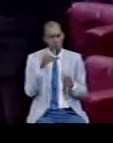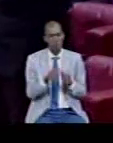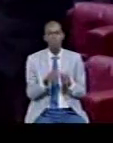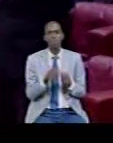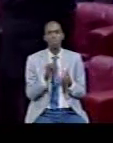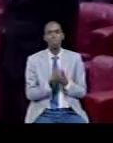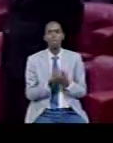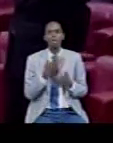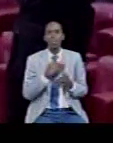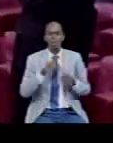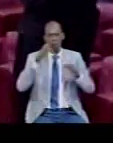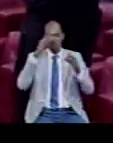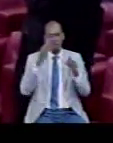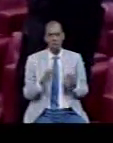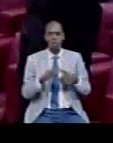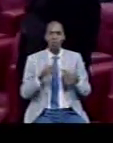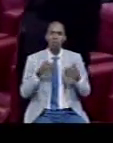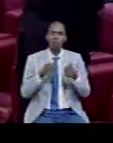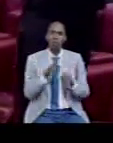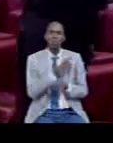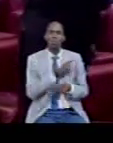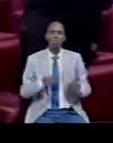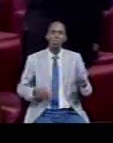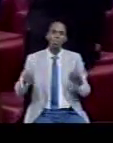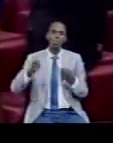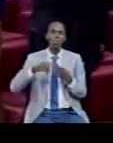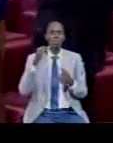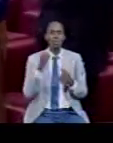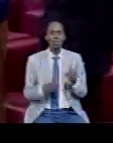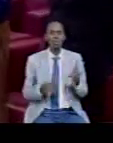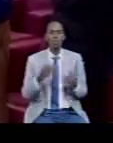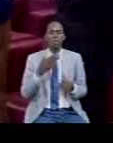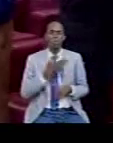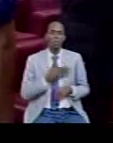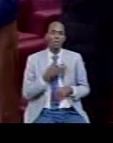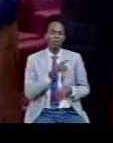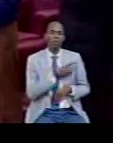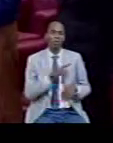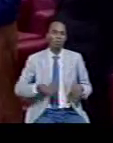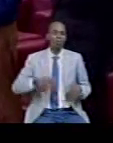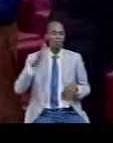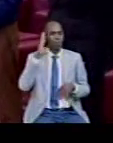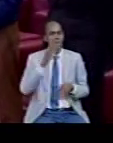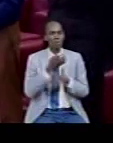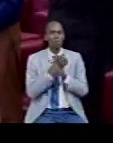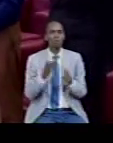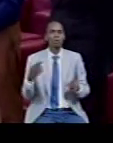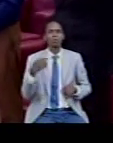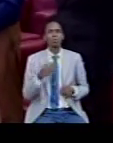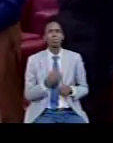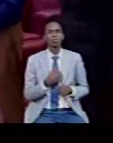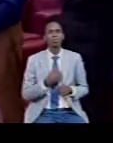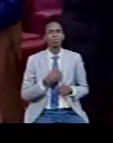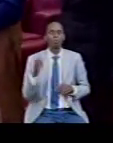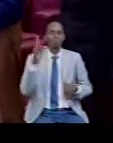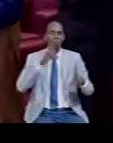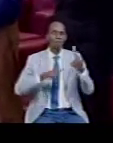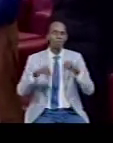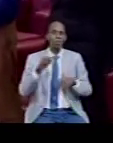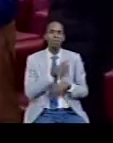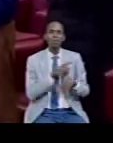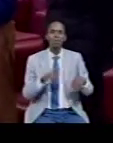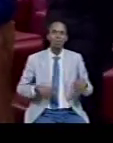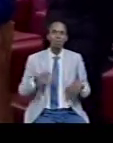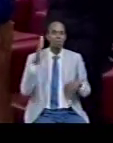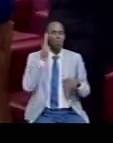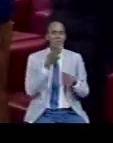to the very end. The Lord shall deliver me. You said that to yourself. The Lord shall deliver me from